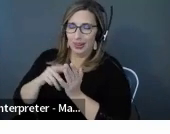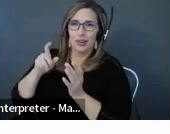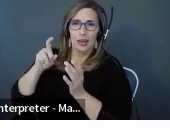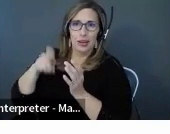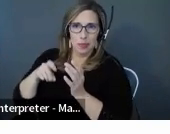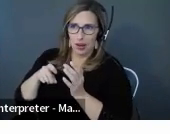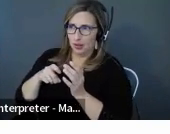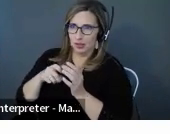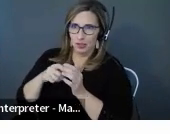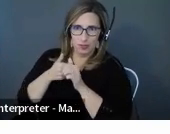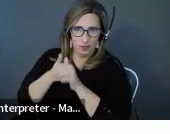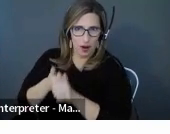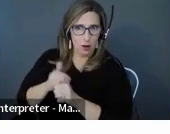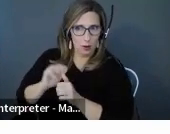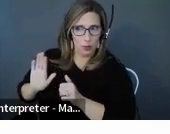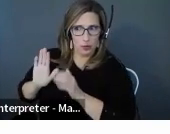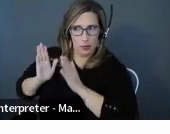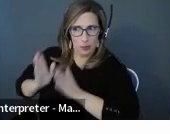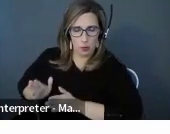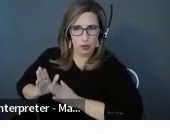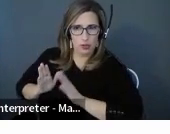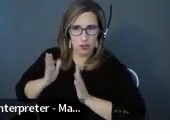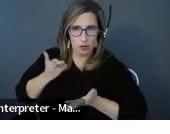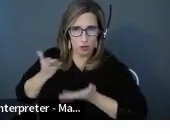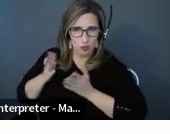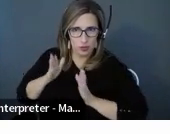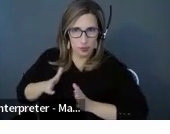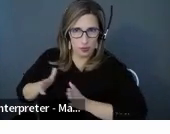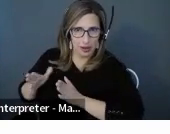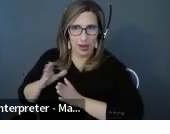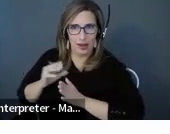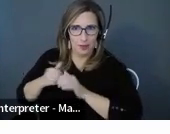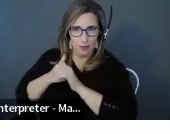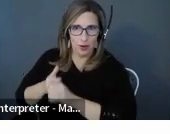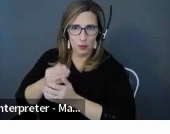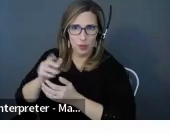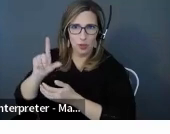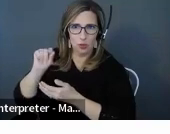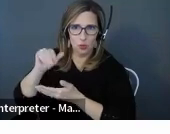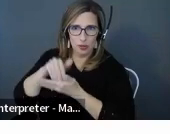service plan and within that $20,000 budget limit.